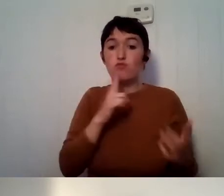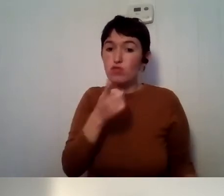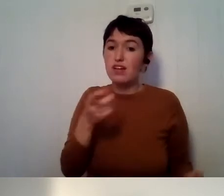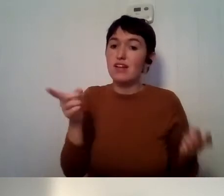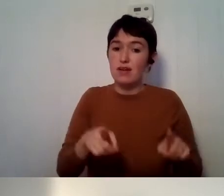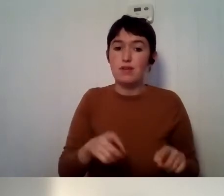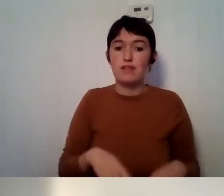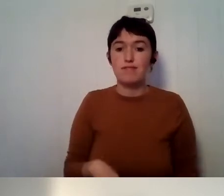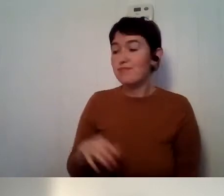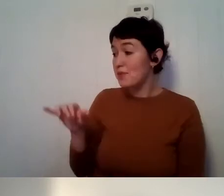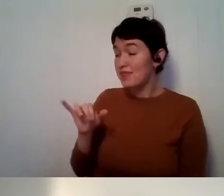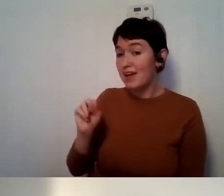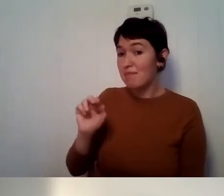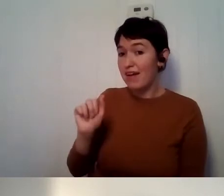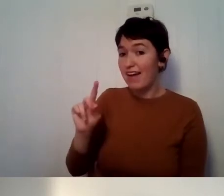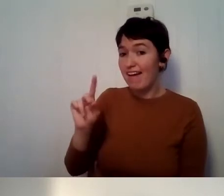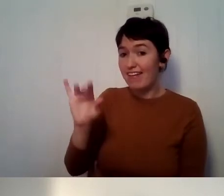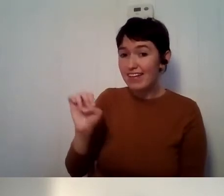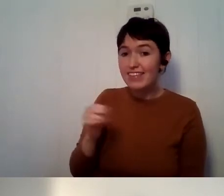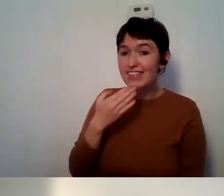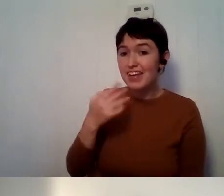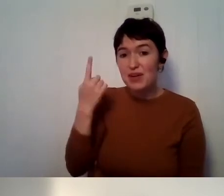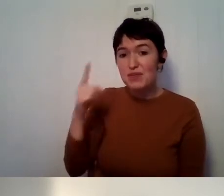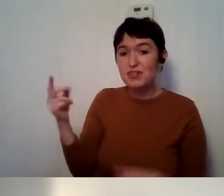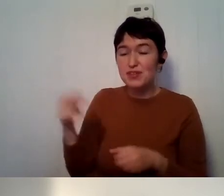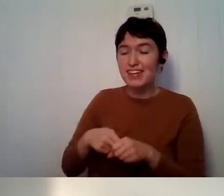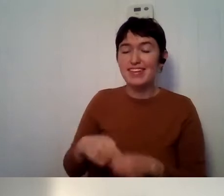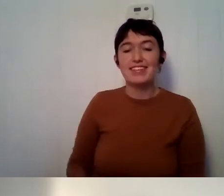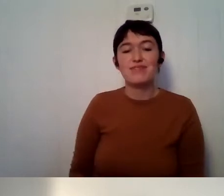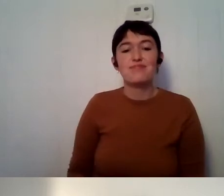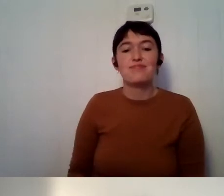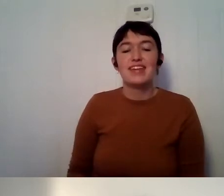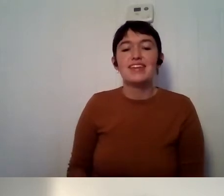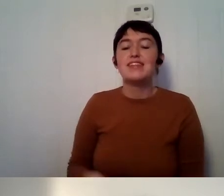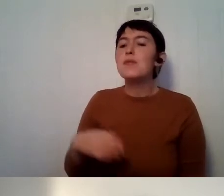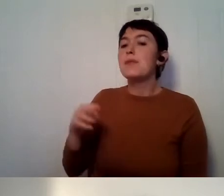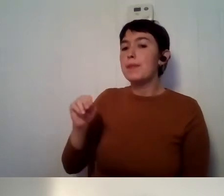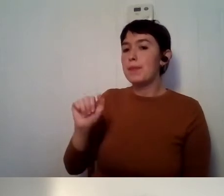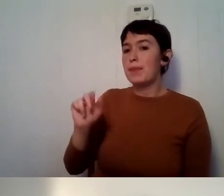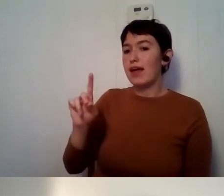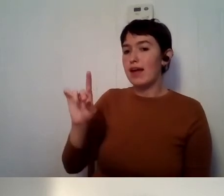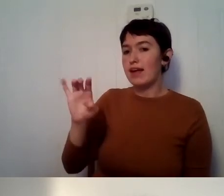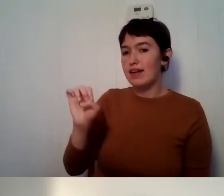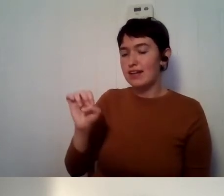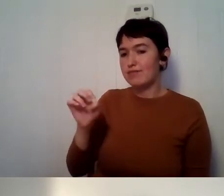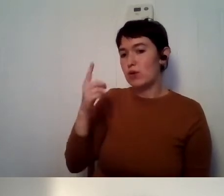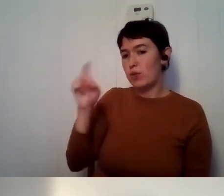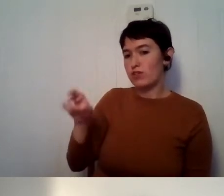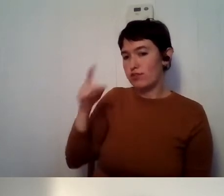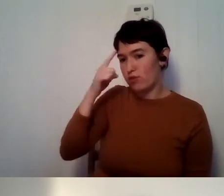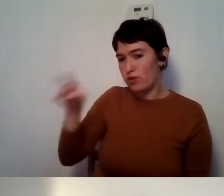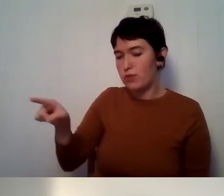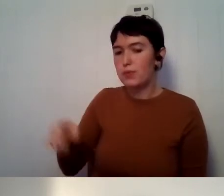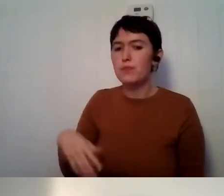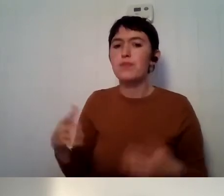Like Maddie. Thanks for joining us today, Maddie. So Maddie, we've got a question for you. How did you first get interested, and what made you